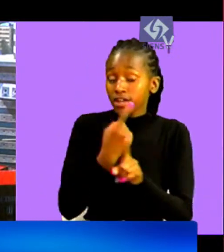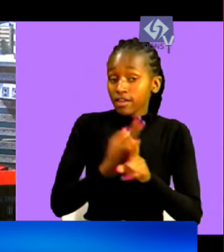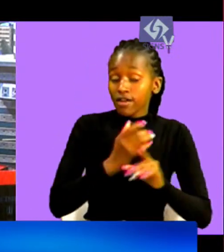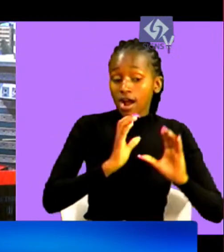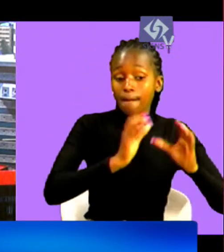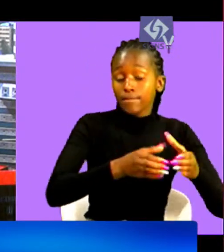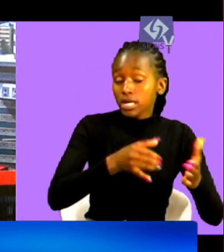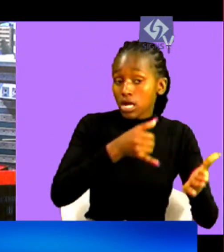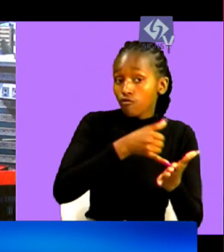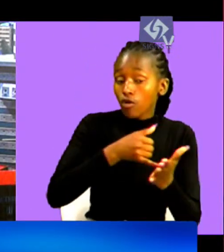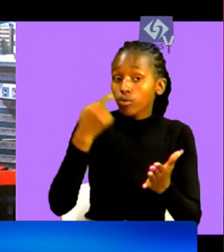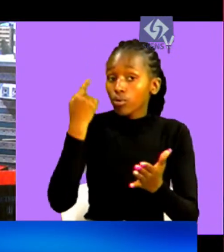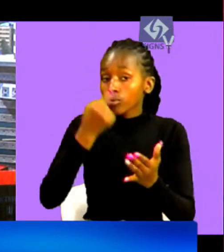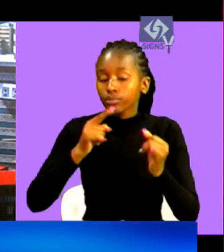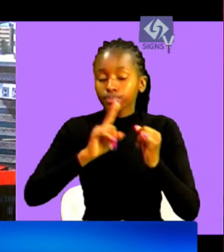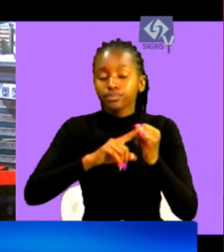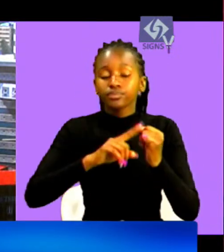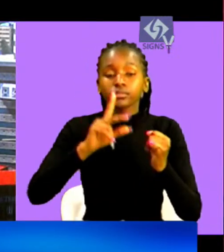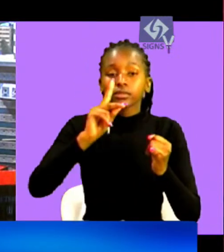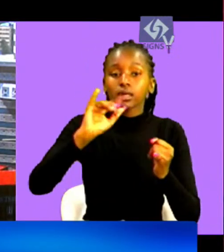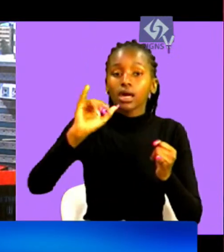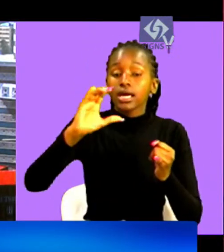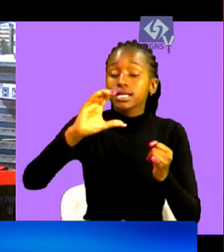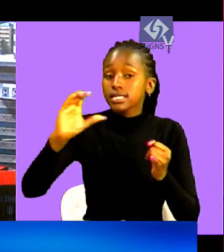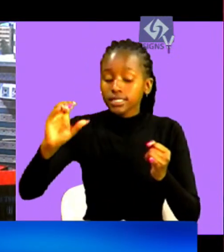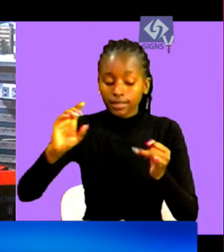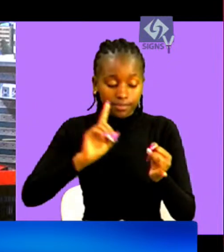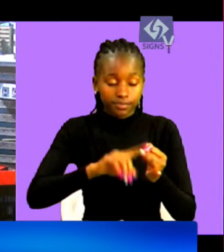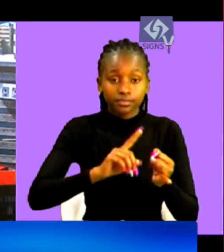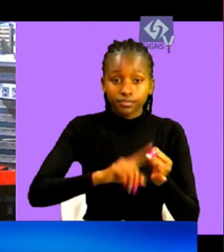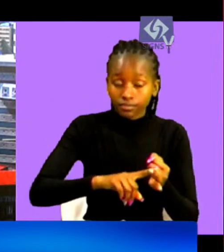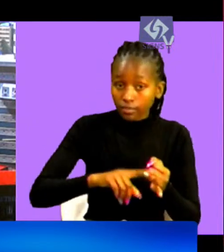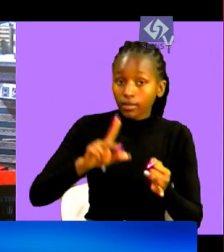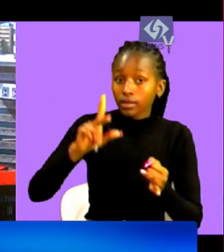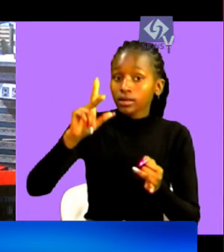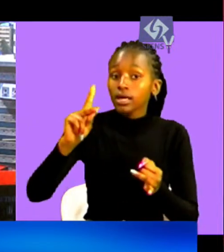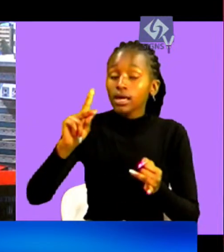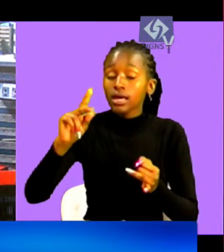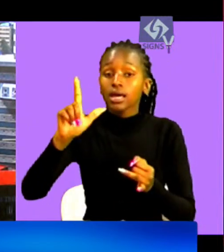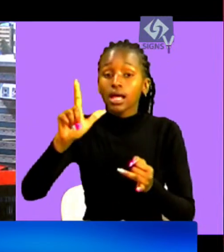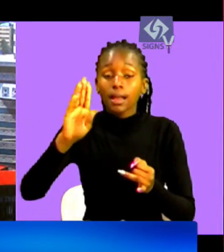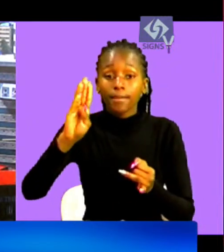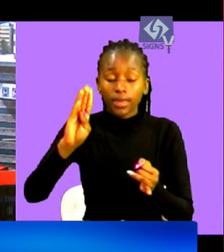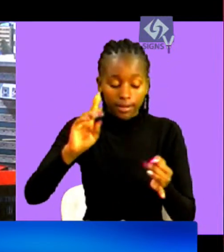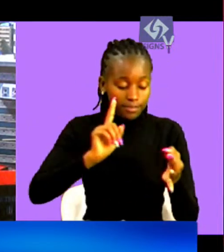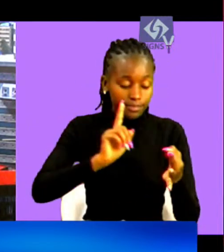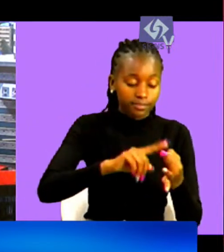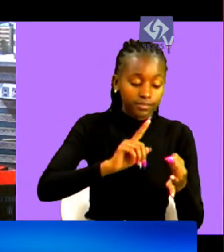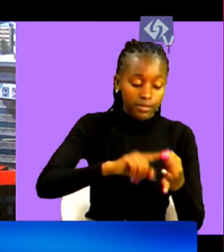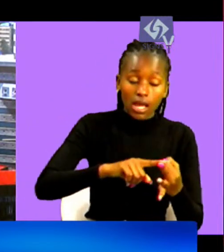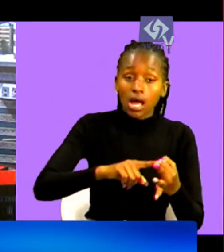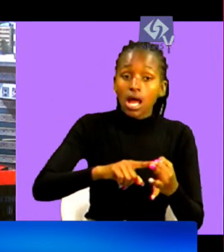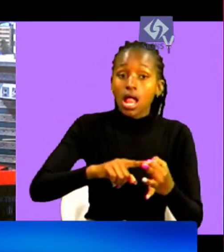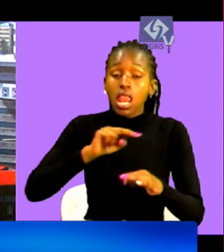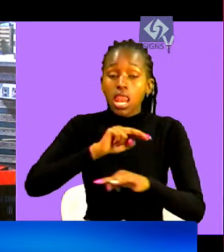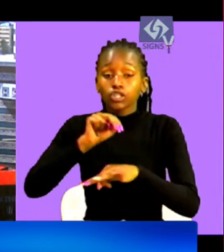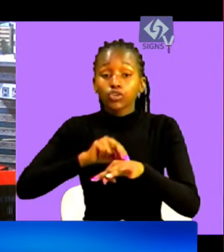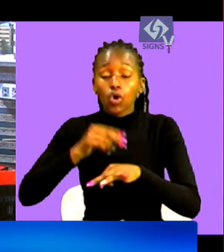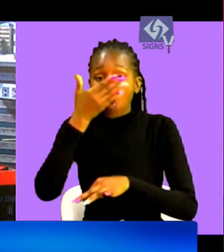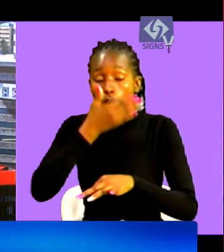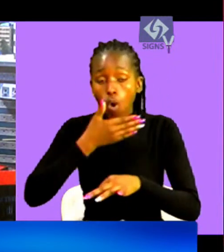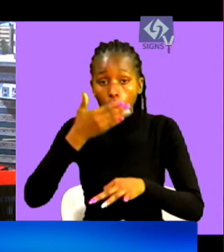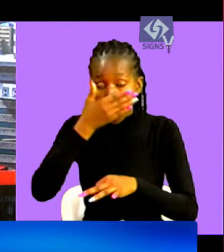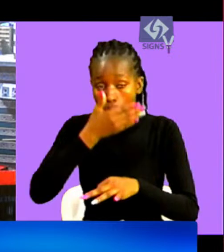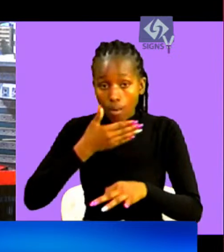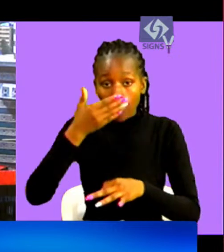International Convention Center, that's KICC, Kenya Literature Bureau, KLB, National Oil Corporation